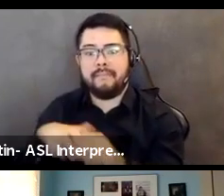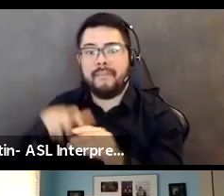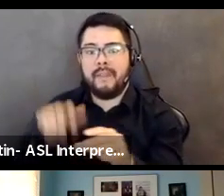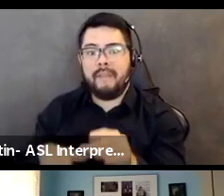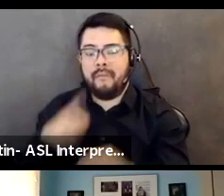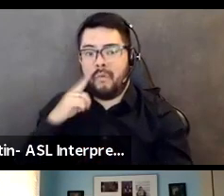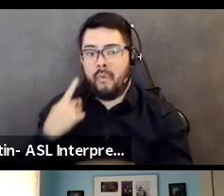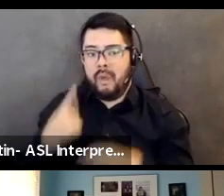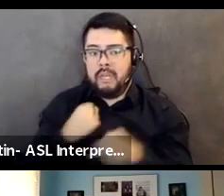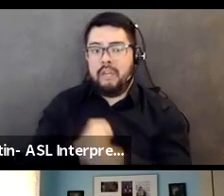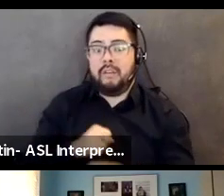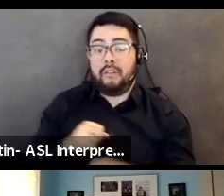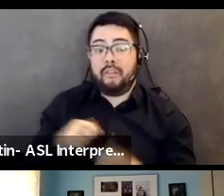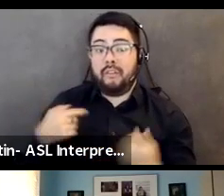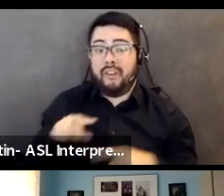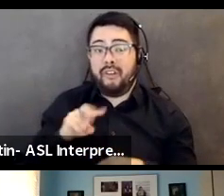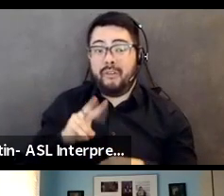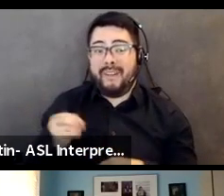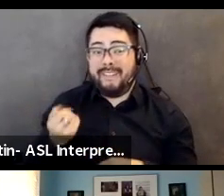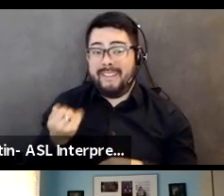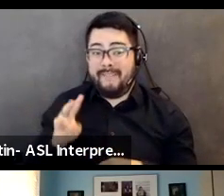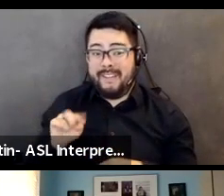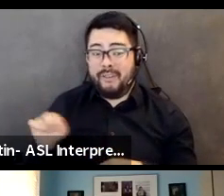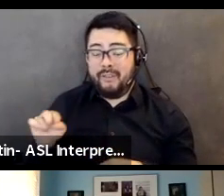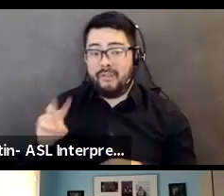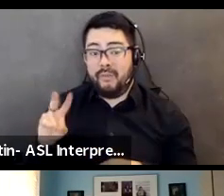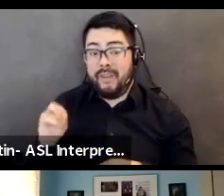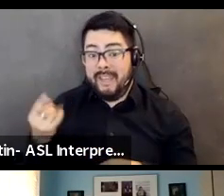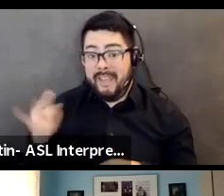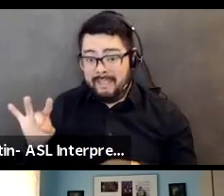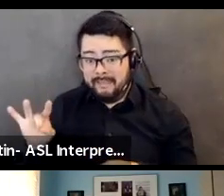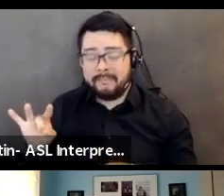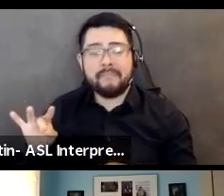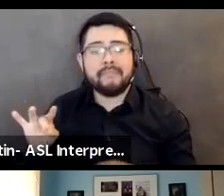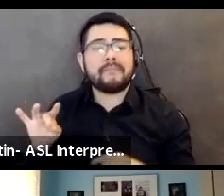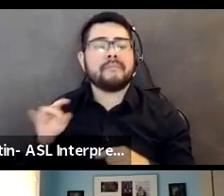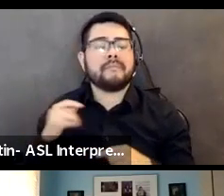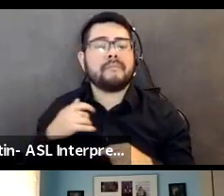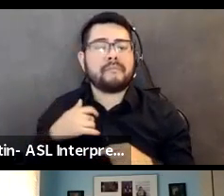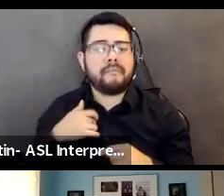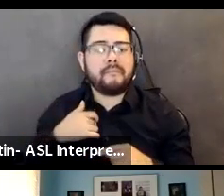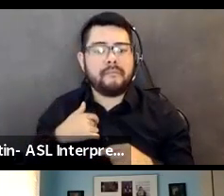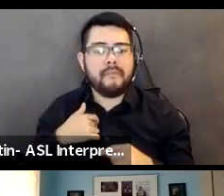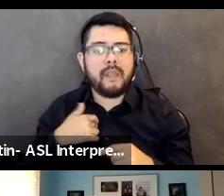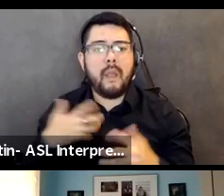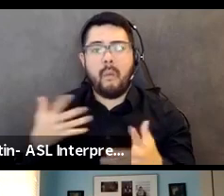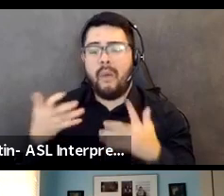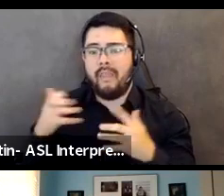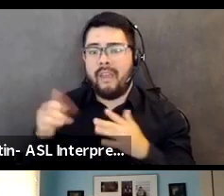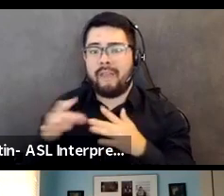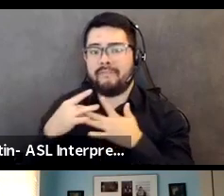2017-2018 that they can see my quest for leninity and